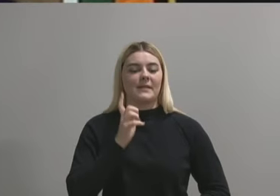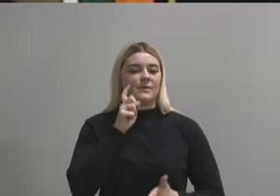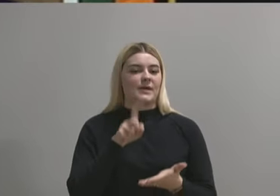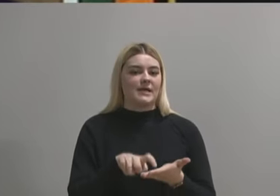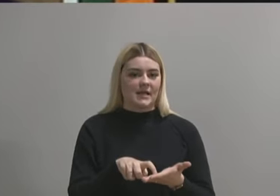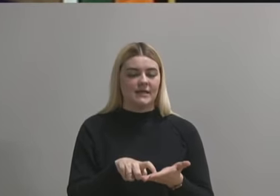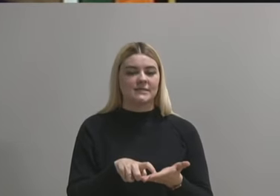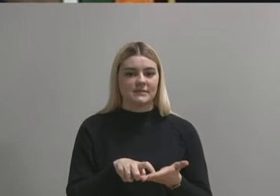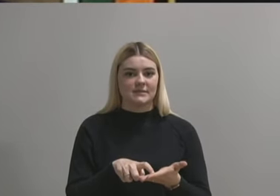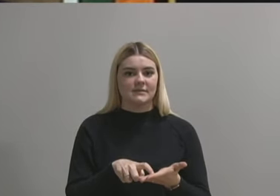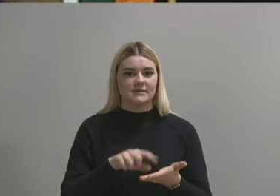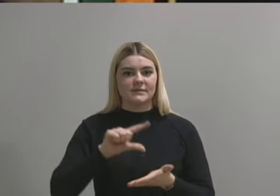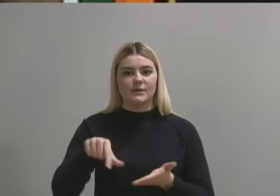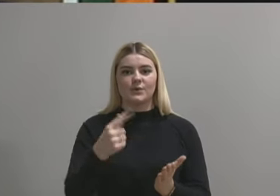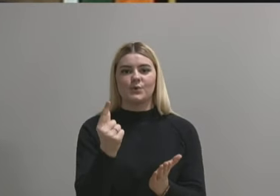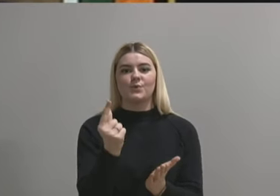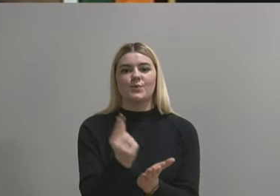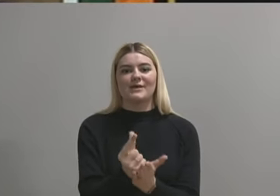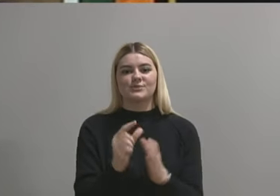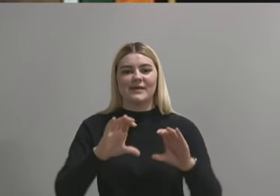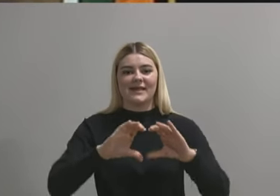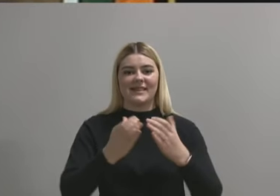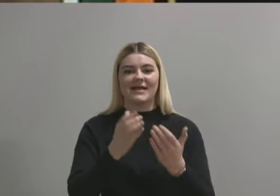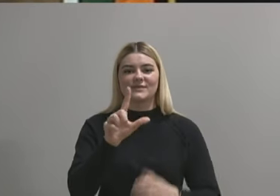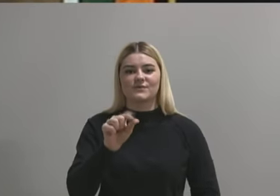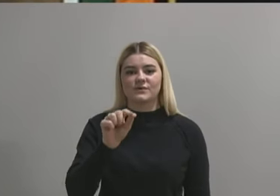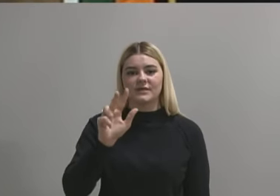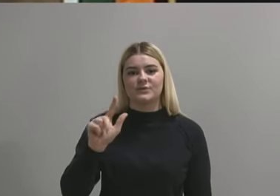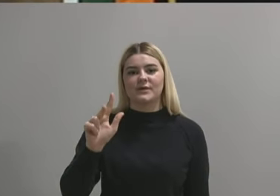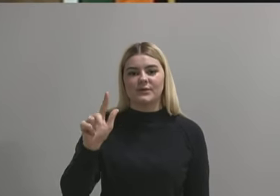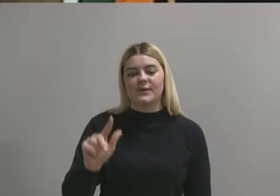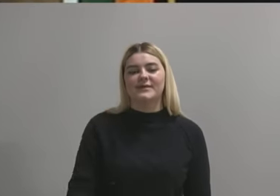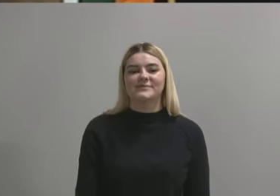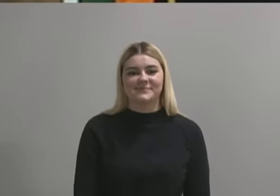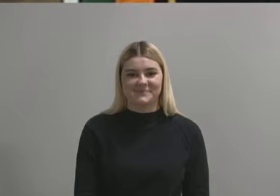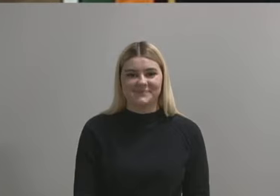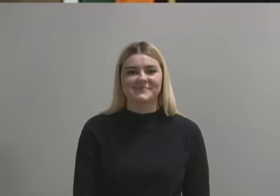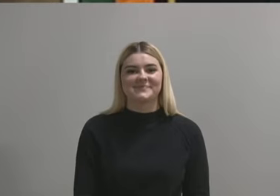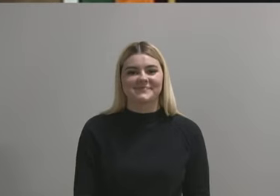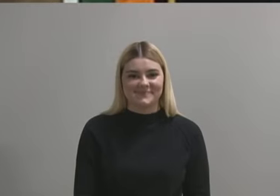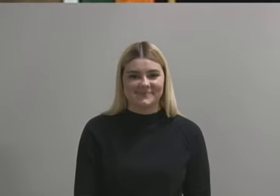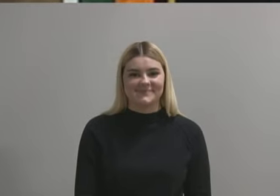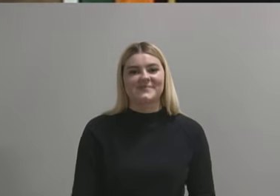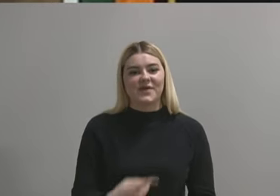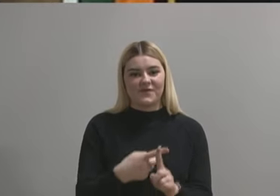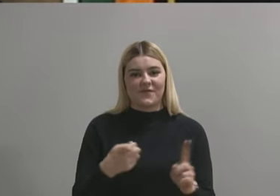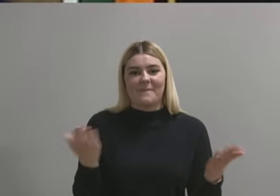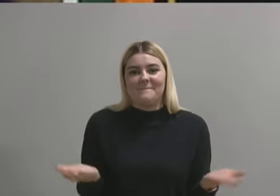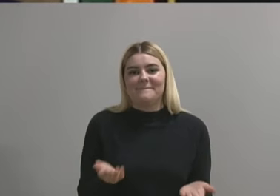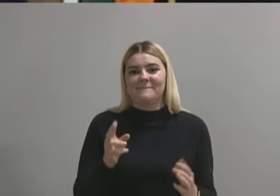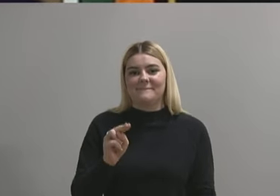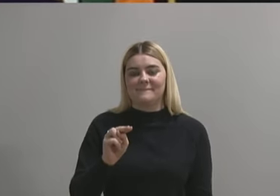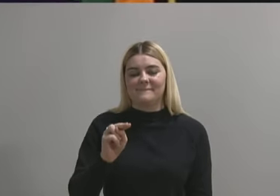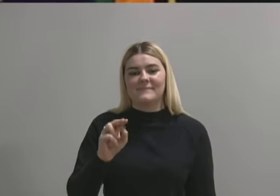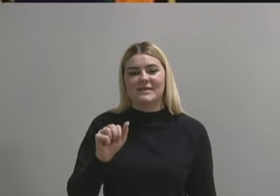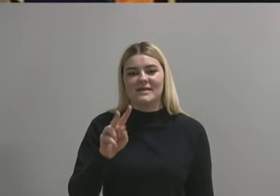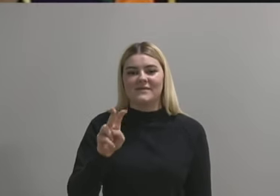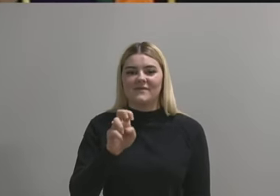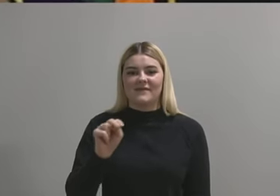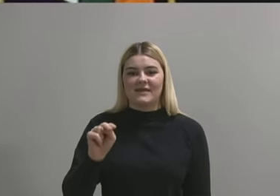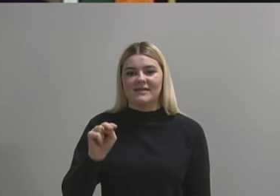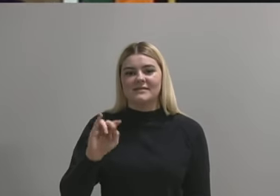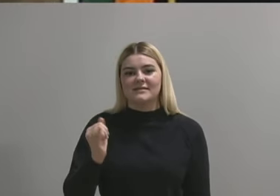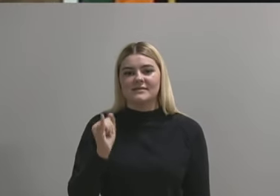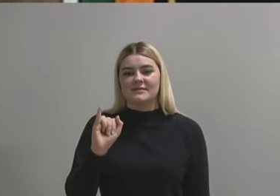recognize the graduating class of 2023 for the Naveen Jindal School of Management at